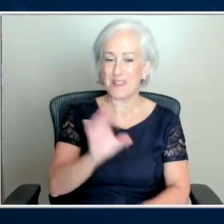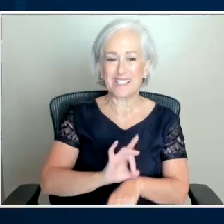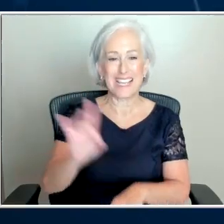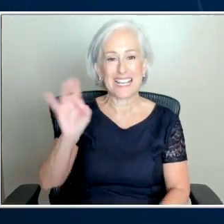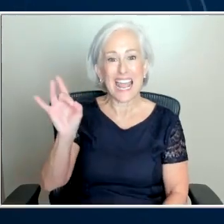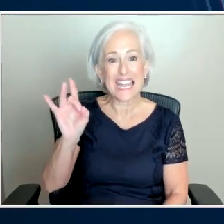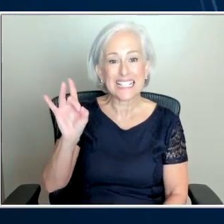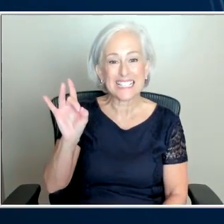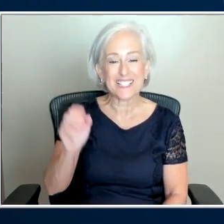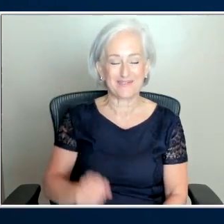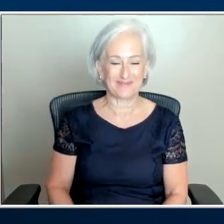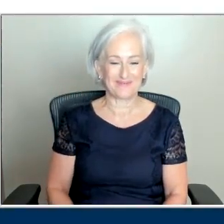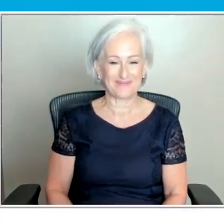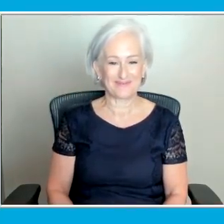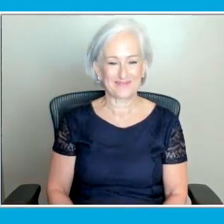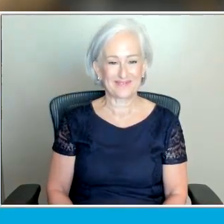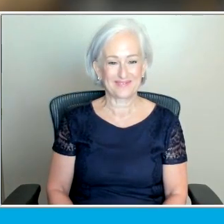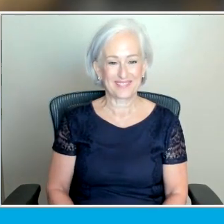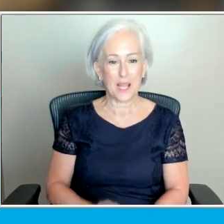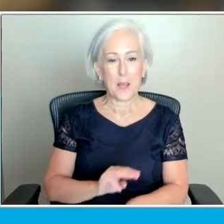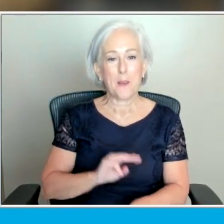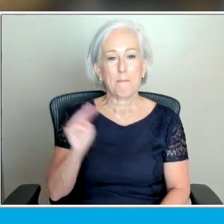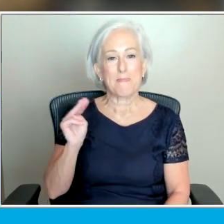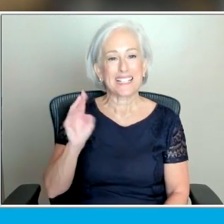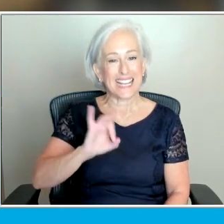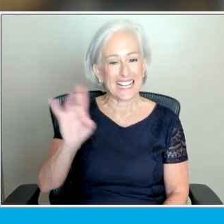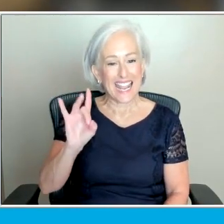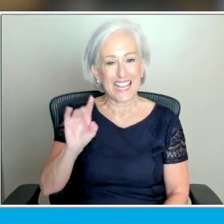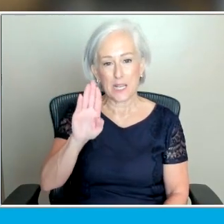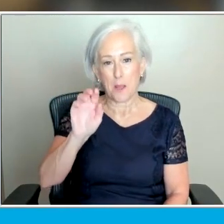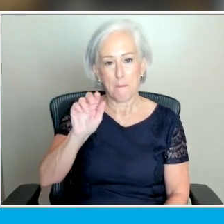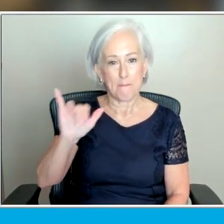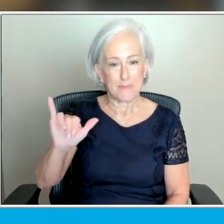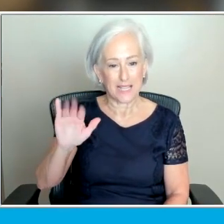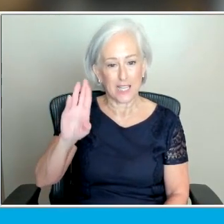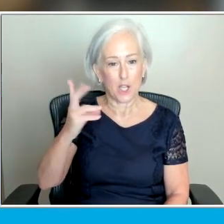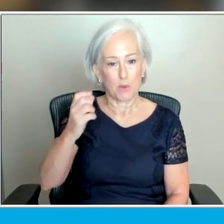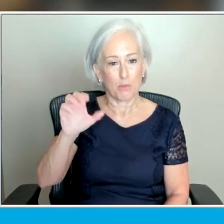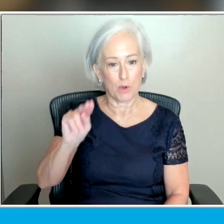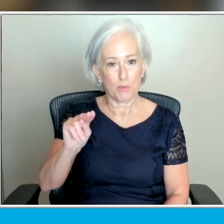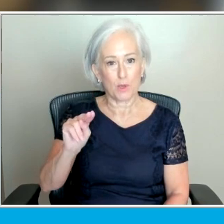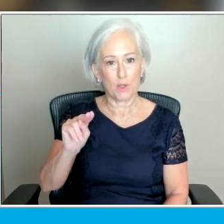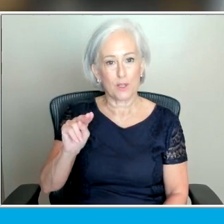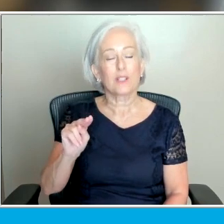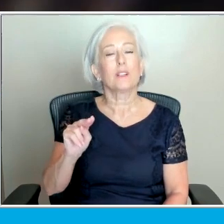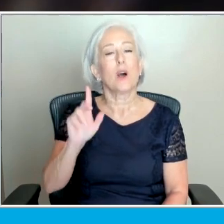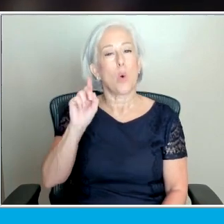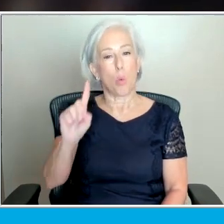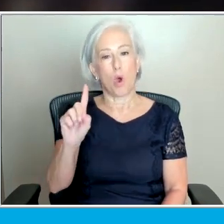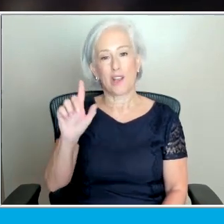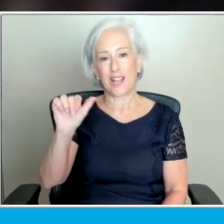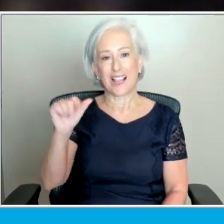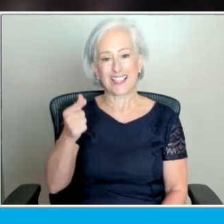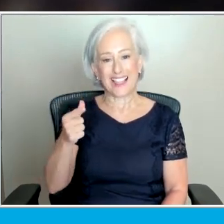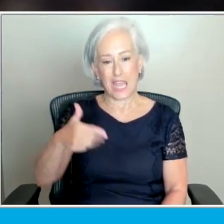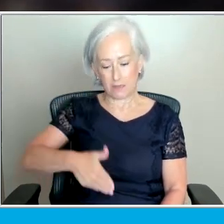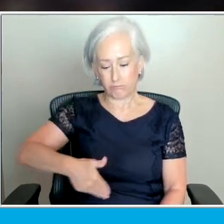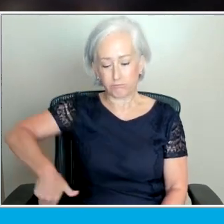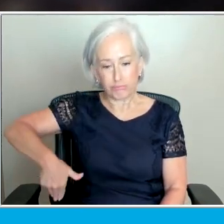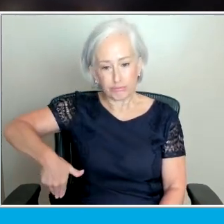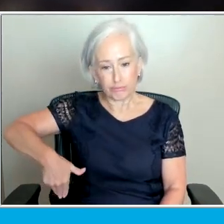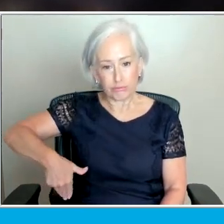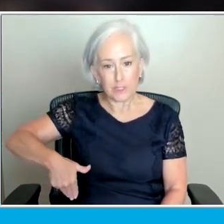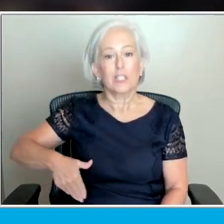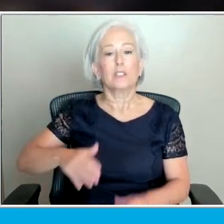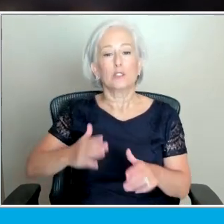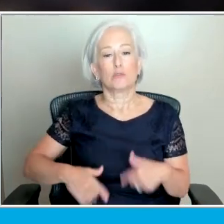up Monday on the Morning Medical Update, Billy Brimblecom Jr. had to lose a leg in order to save his life. Now the cancer survivor is